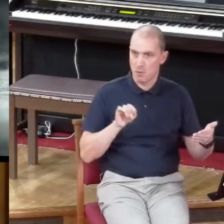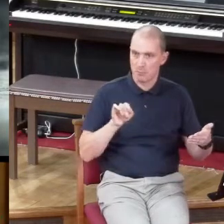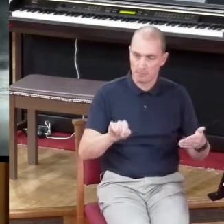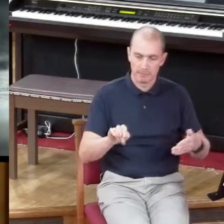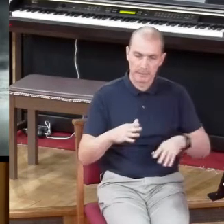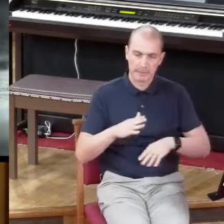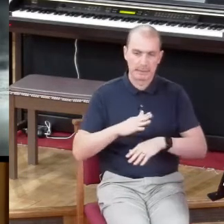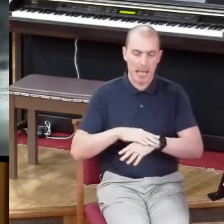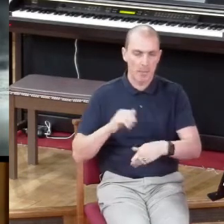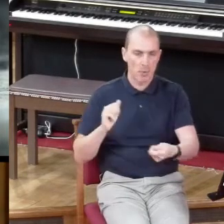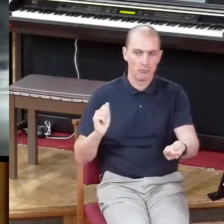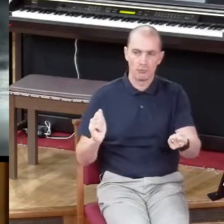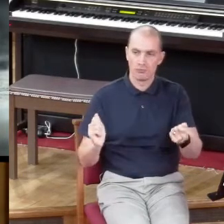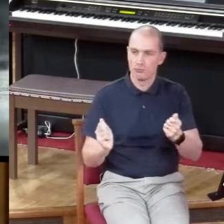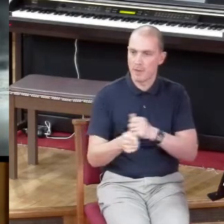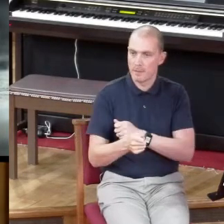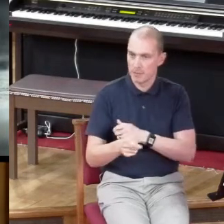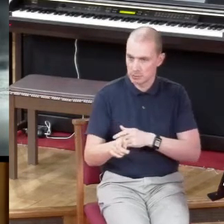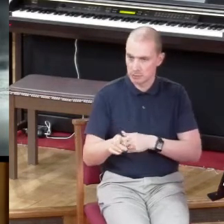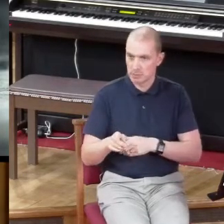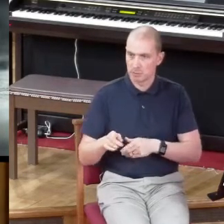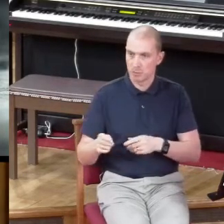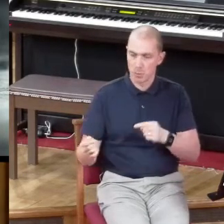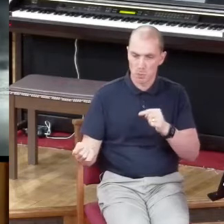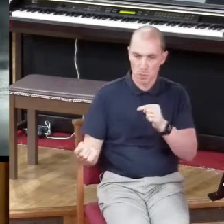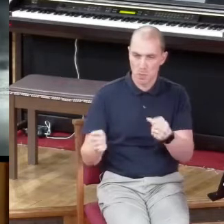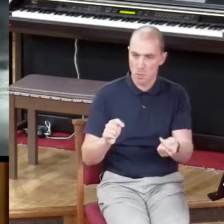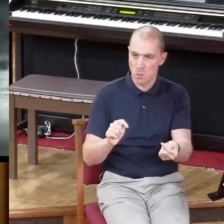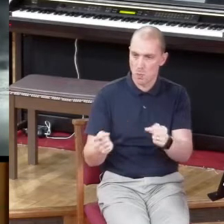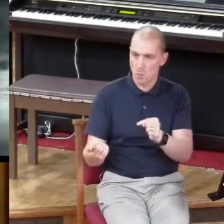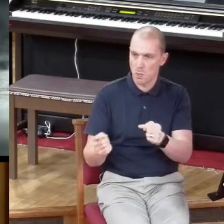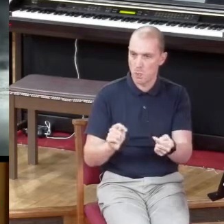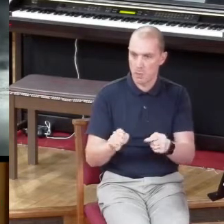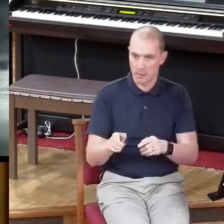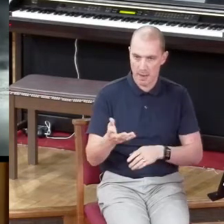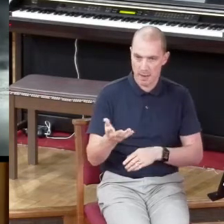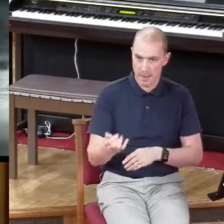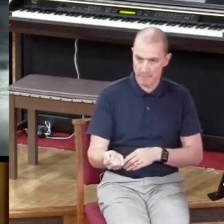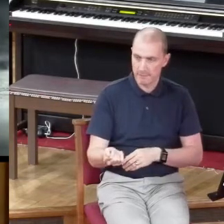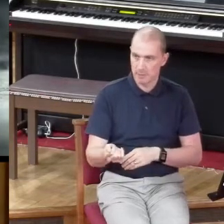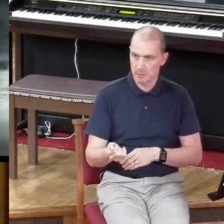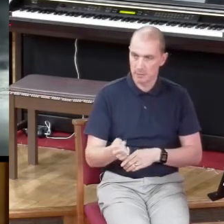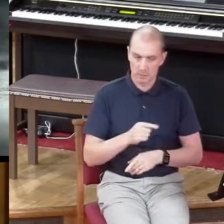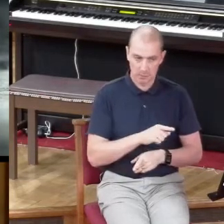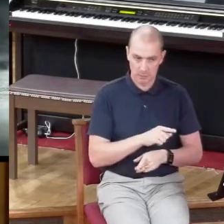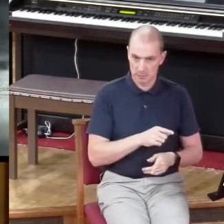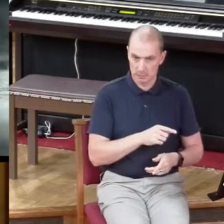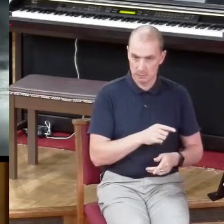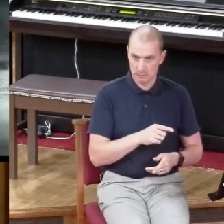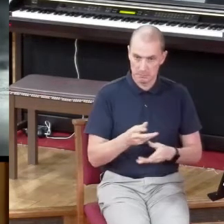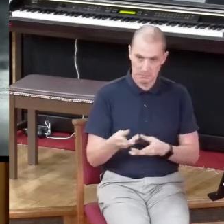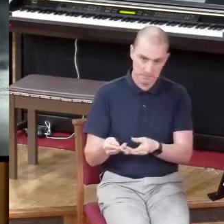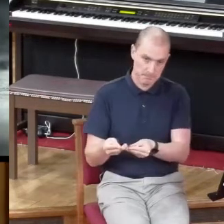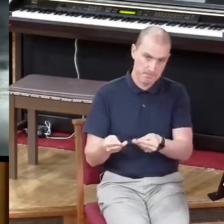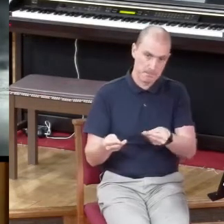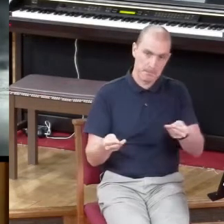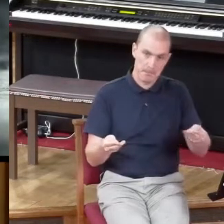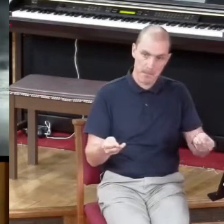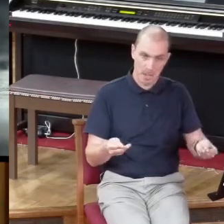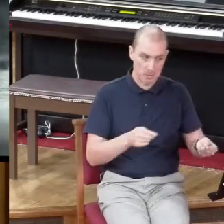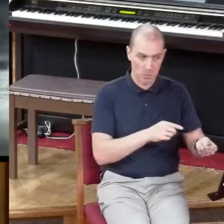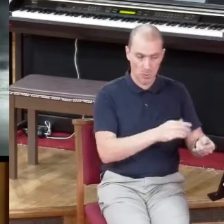Reformation and the Covenanters, we must not take it for granted. And the day may yet come when it won't be that